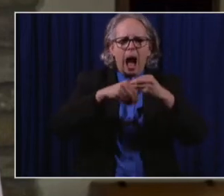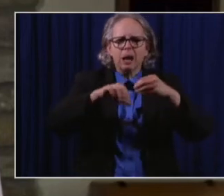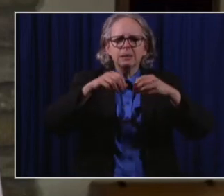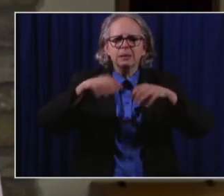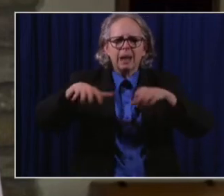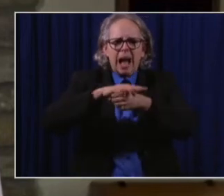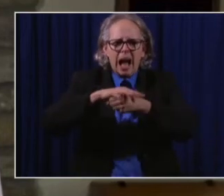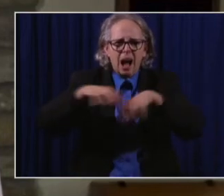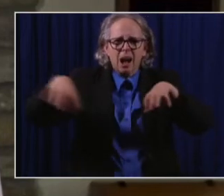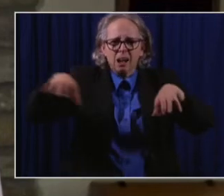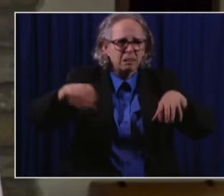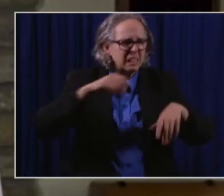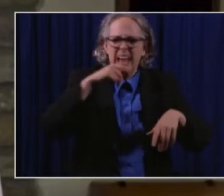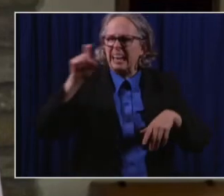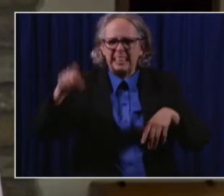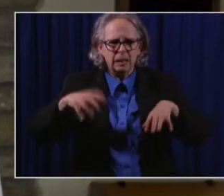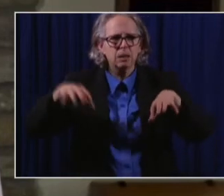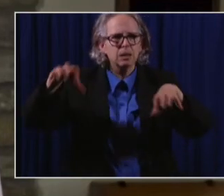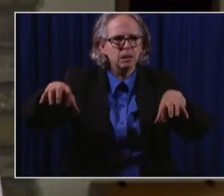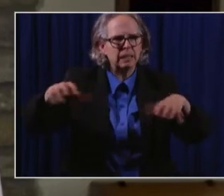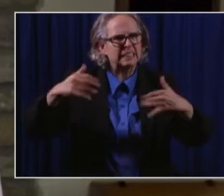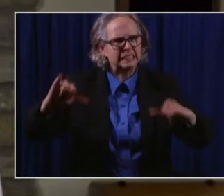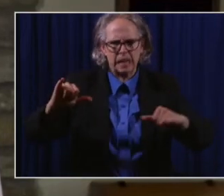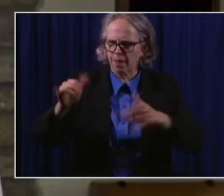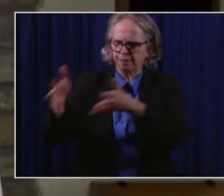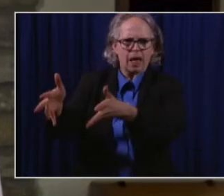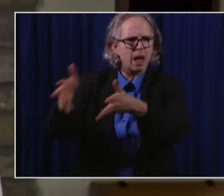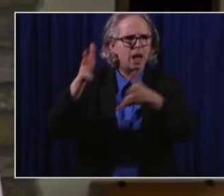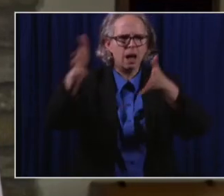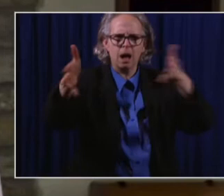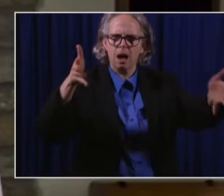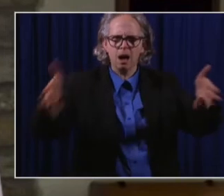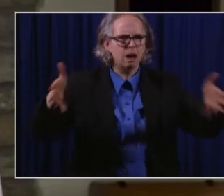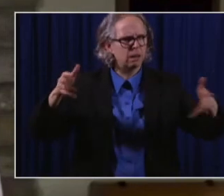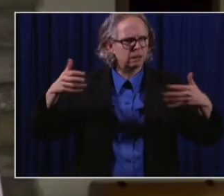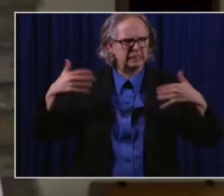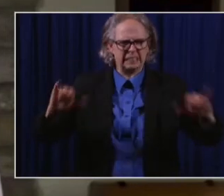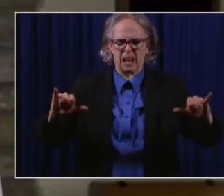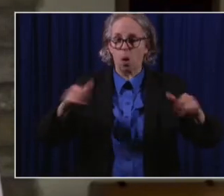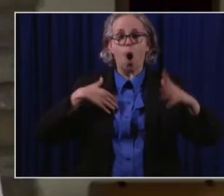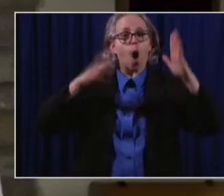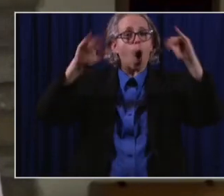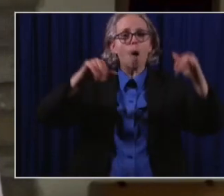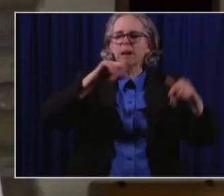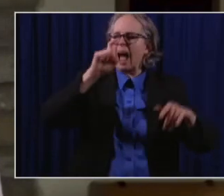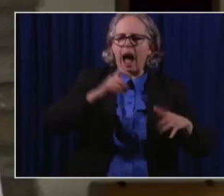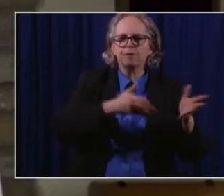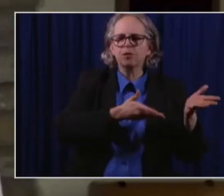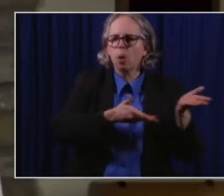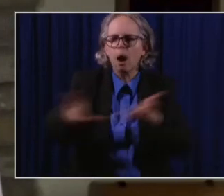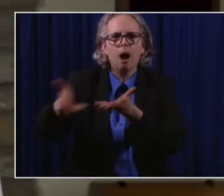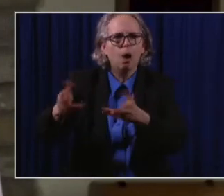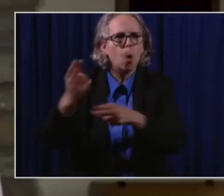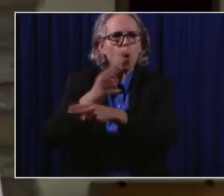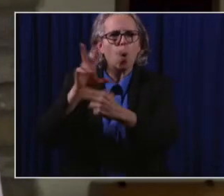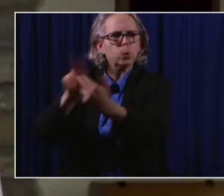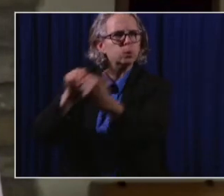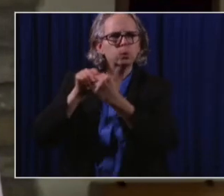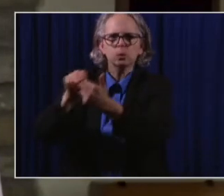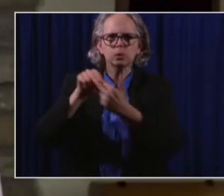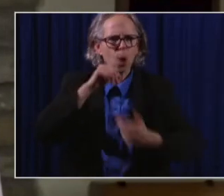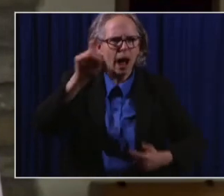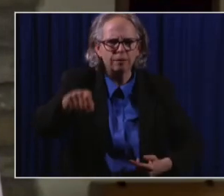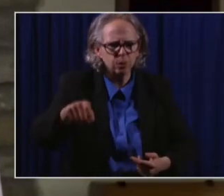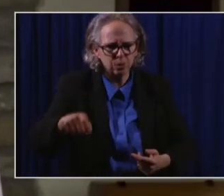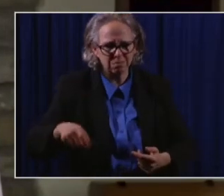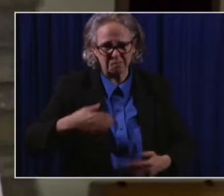go if they have to go. But you know, we certainly hope we don't need that. But I know there's grave concern with doctors. There's